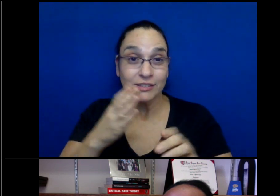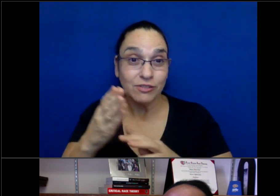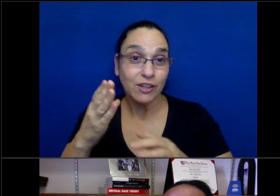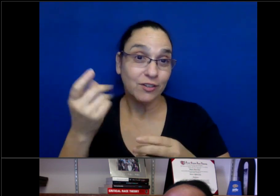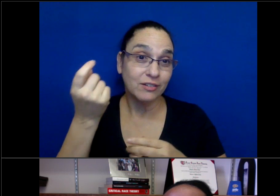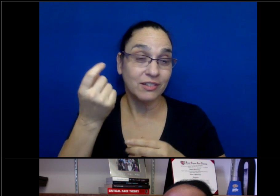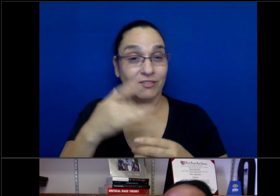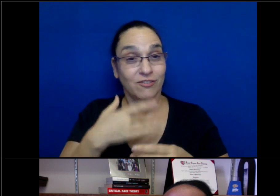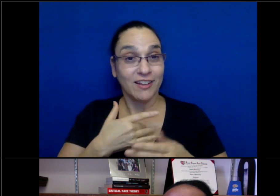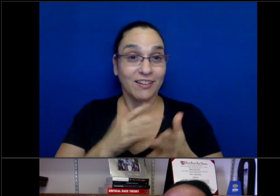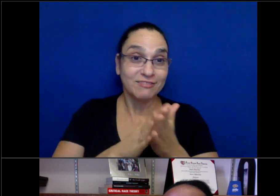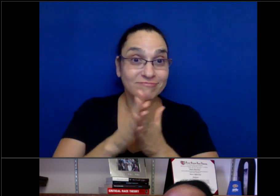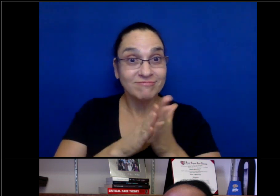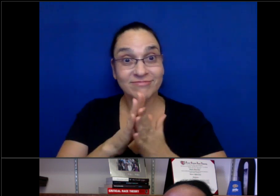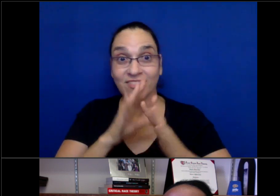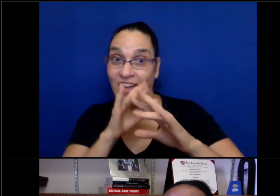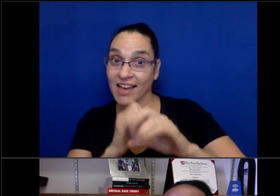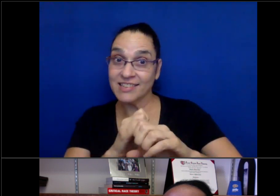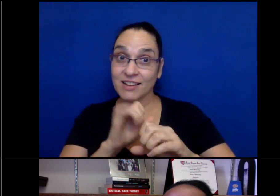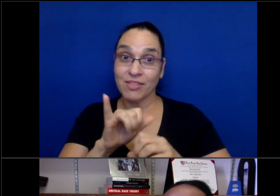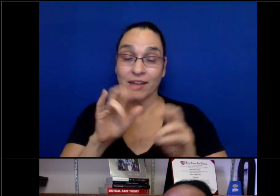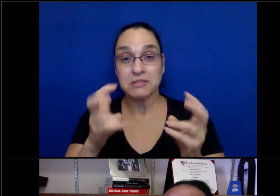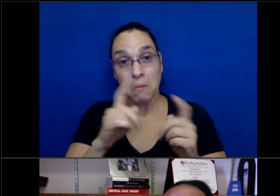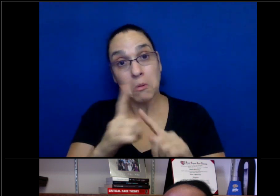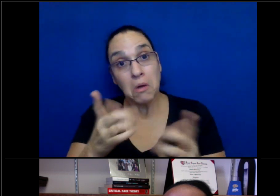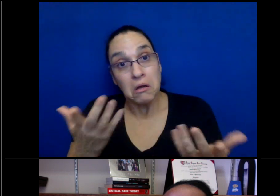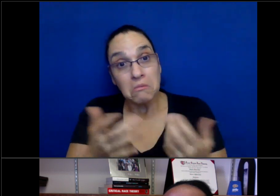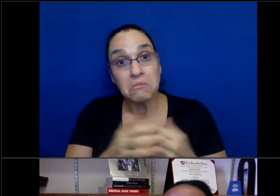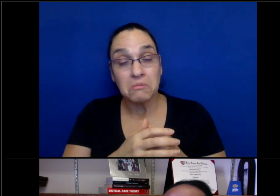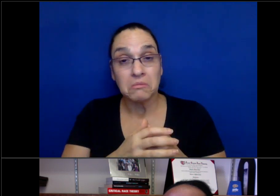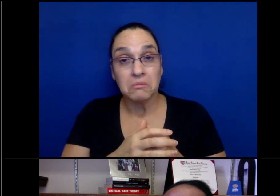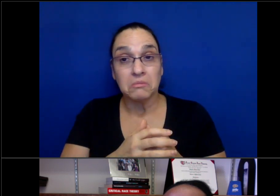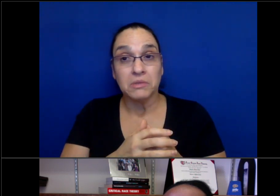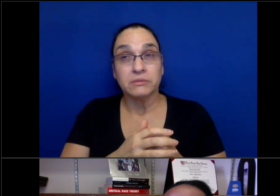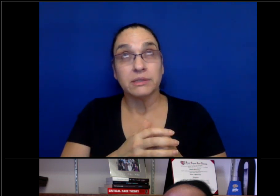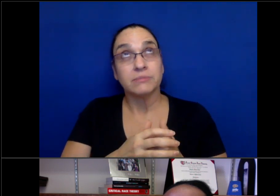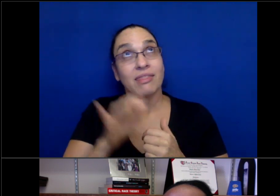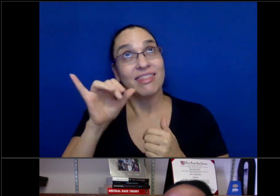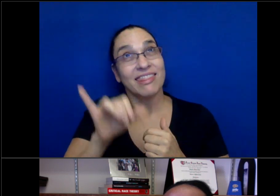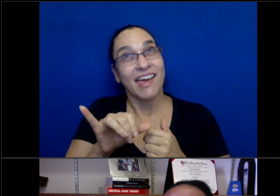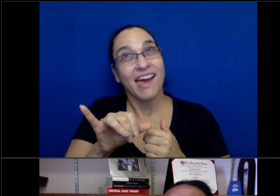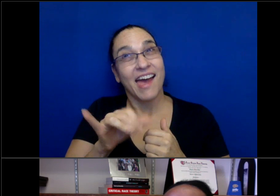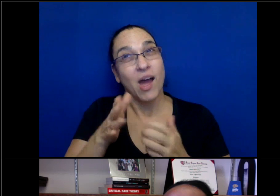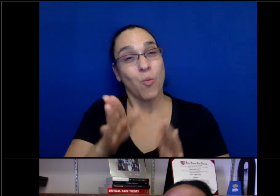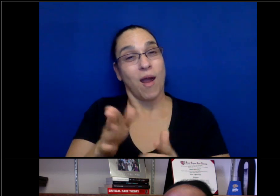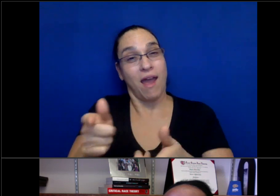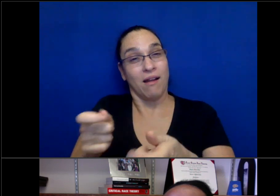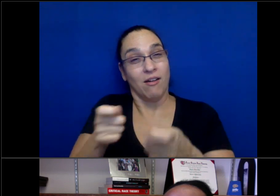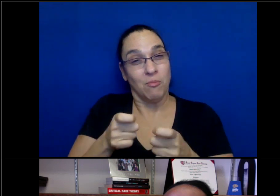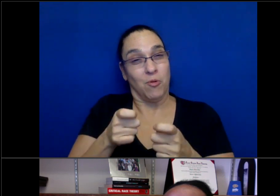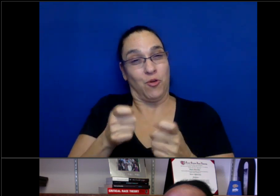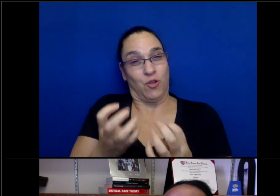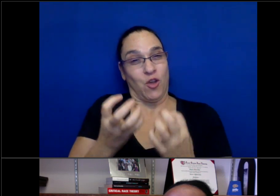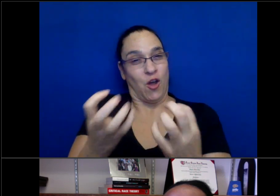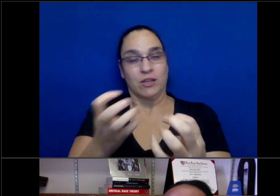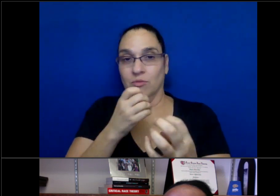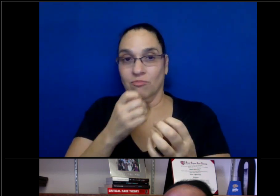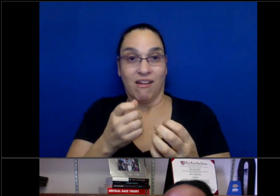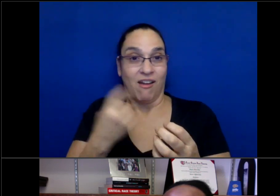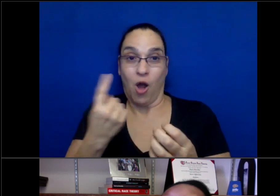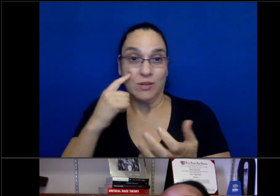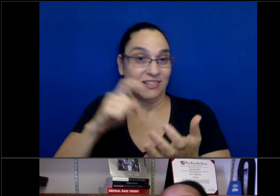I found. And this is not something you discover right away. So the most recent book I wrote took 15 years to